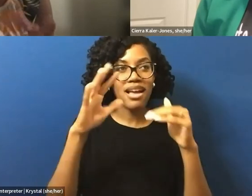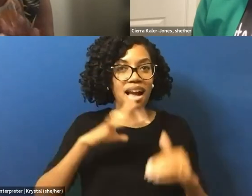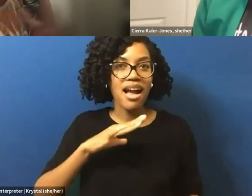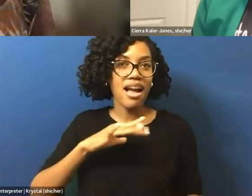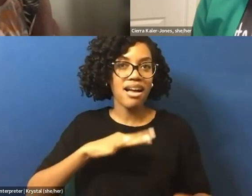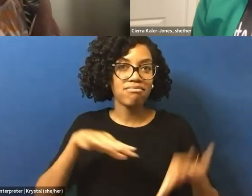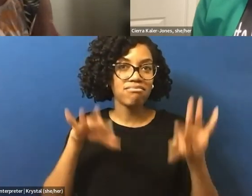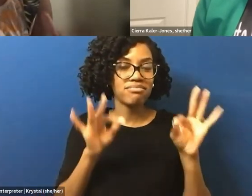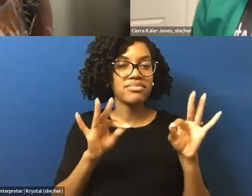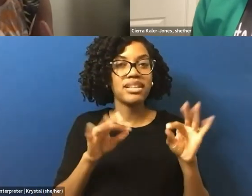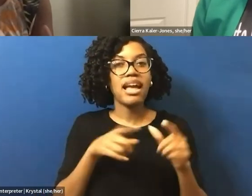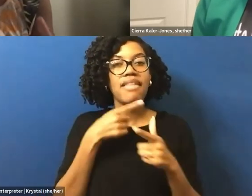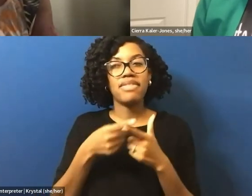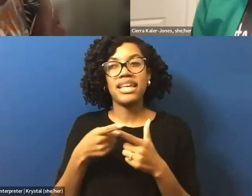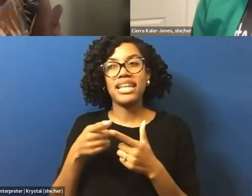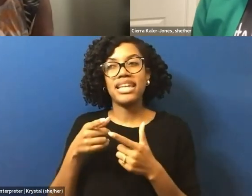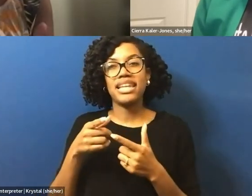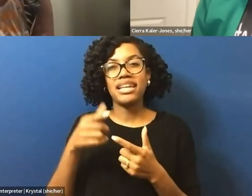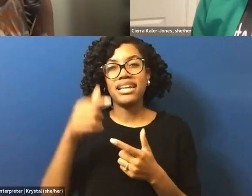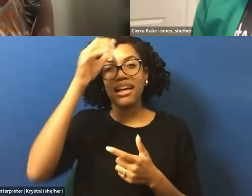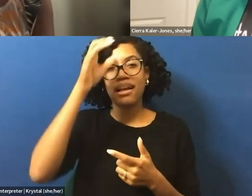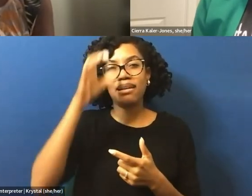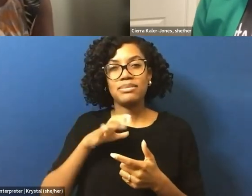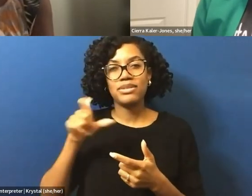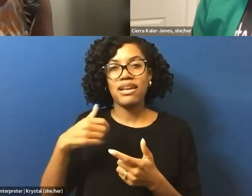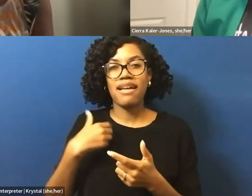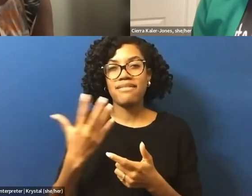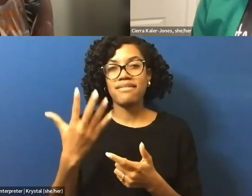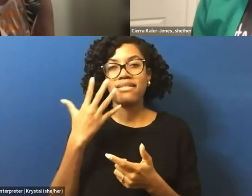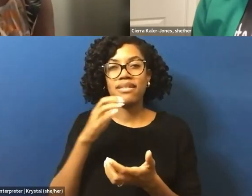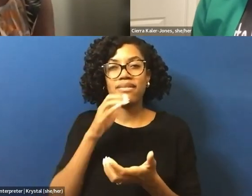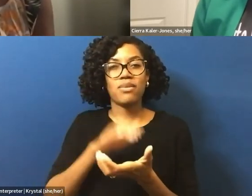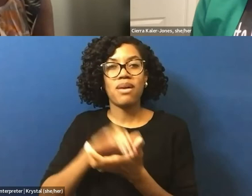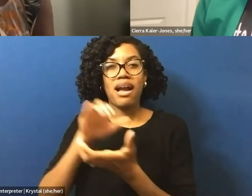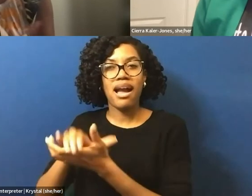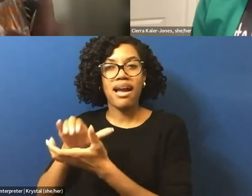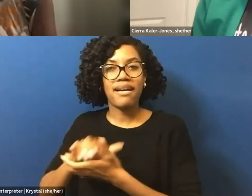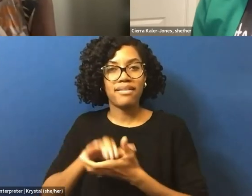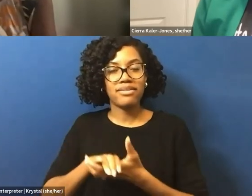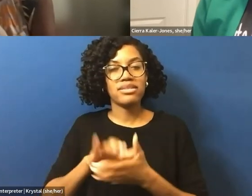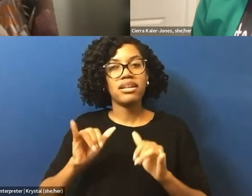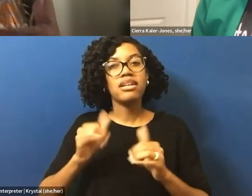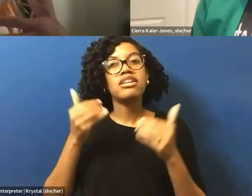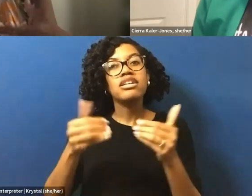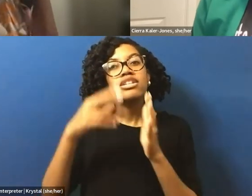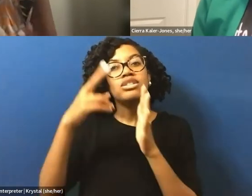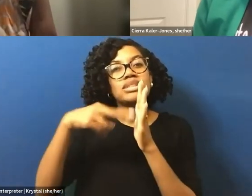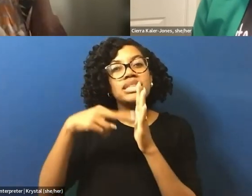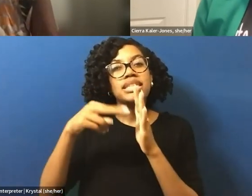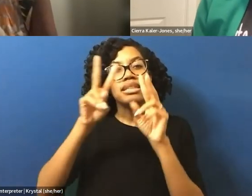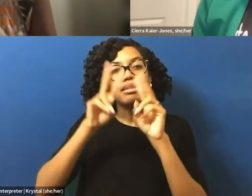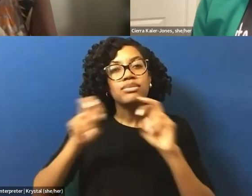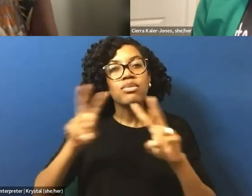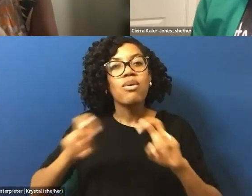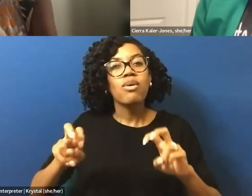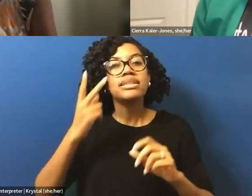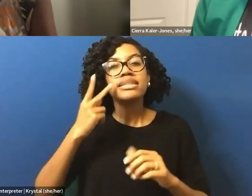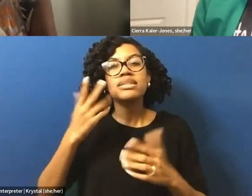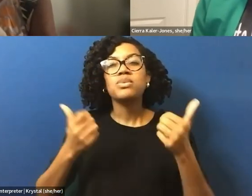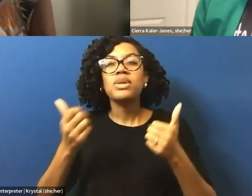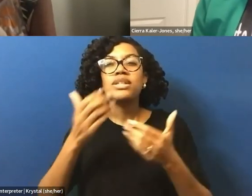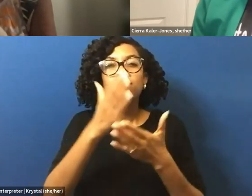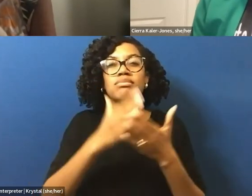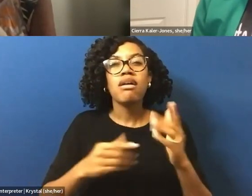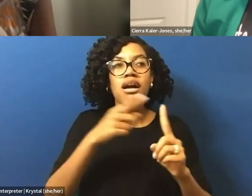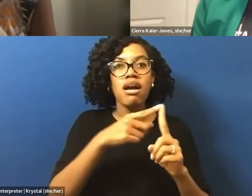a kind of plot of politics at this particular moment, what things will we consider, you know, kind of reformist, radical,